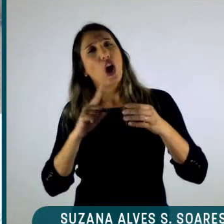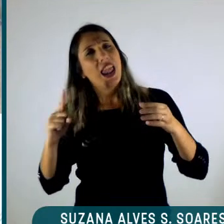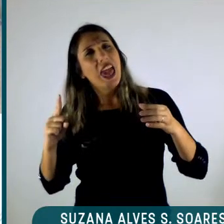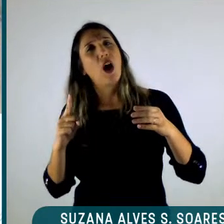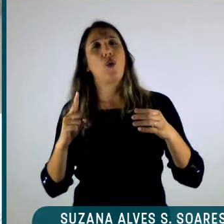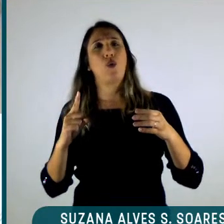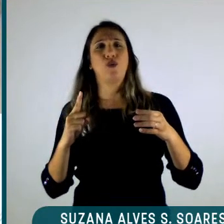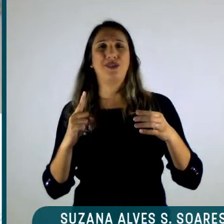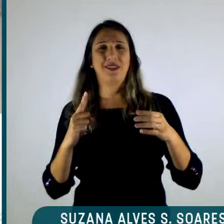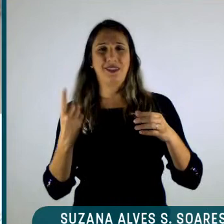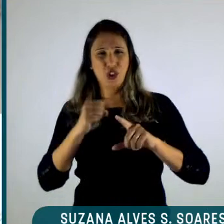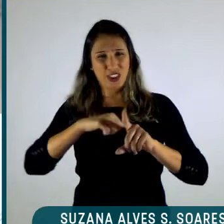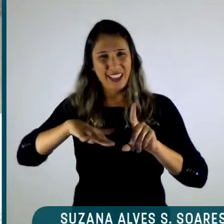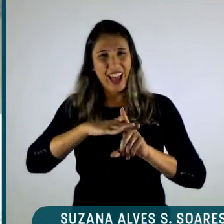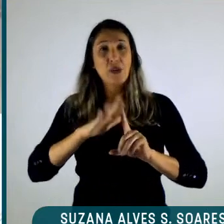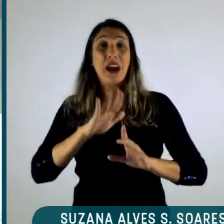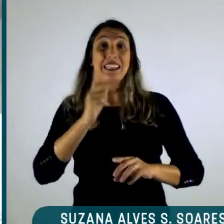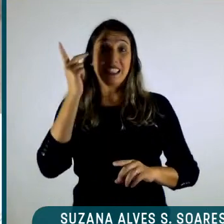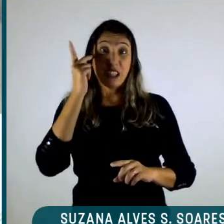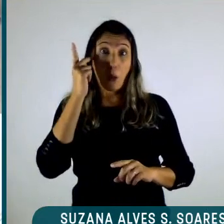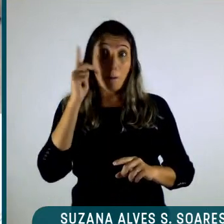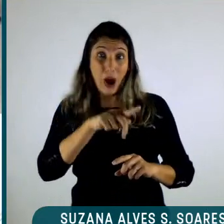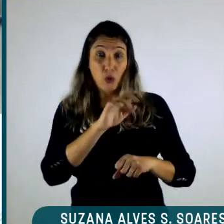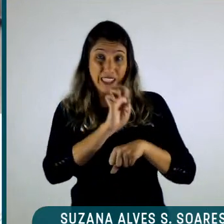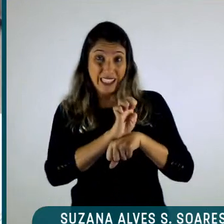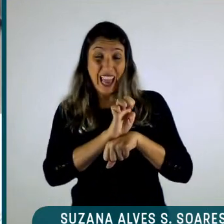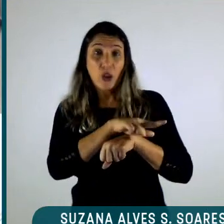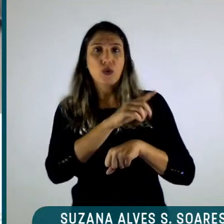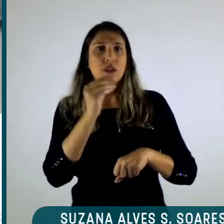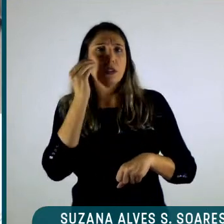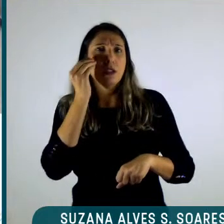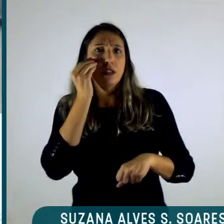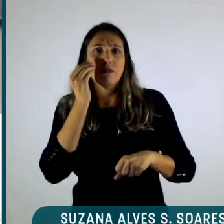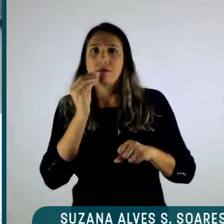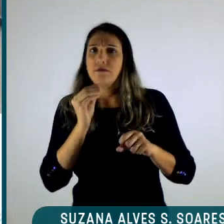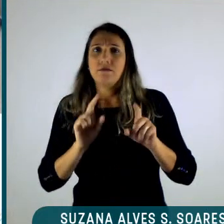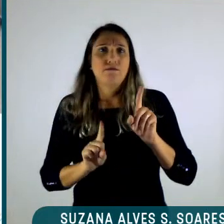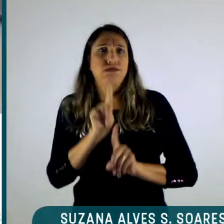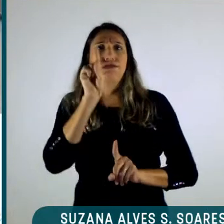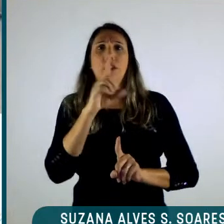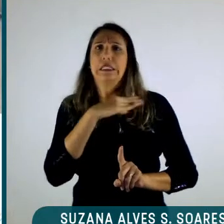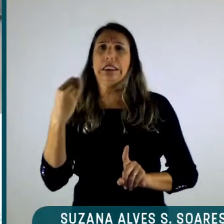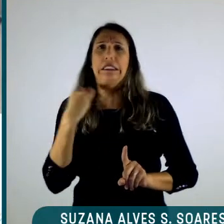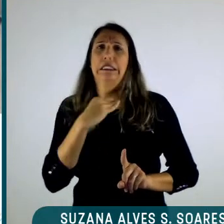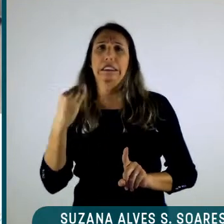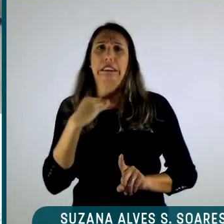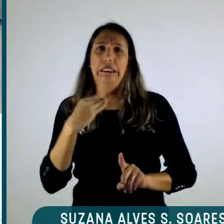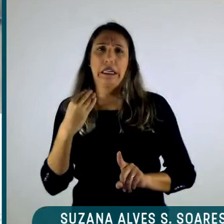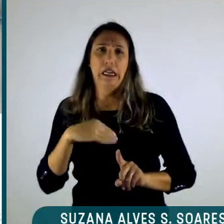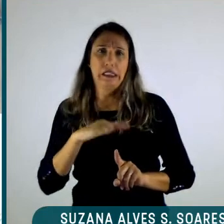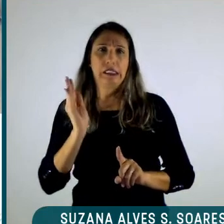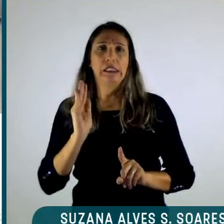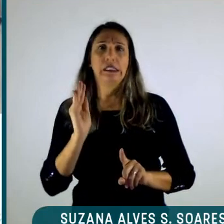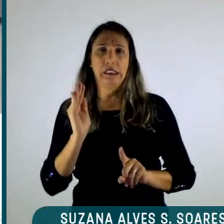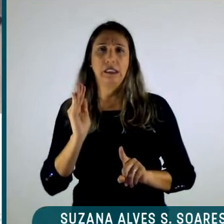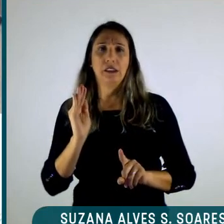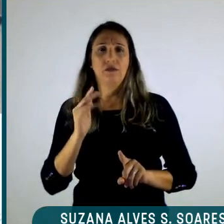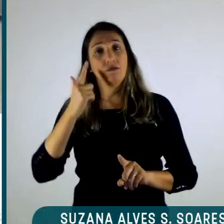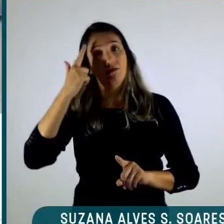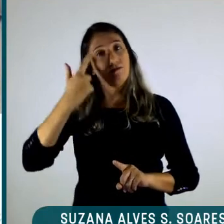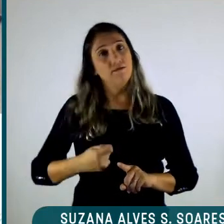We have decreed the partial of end of isolation in São Paulo because São Paulo is getting to the records of